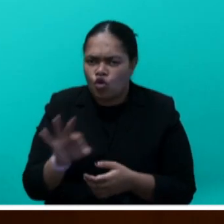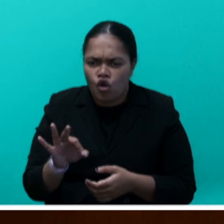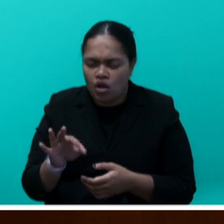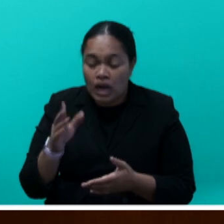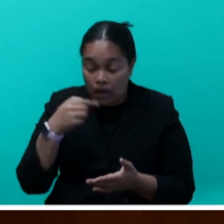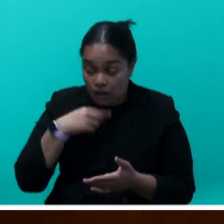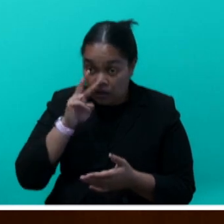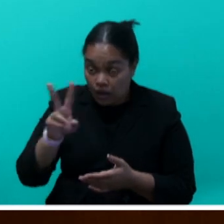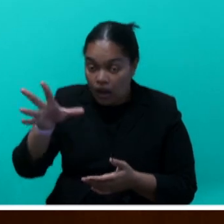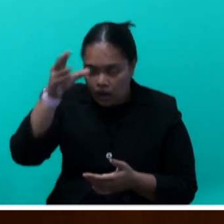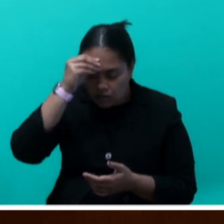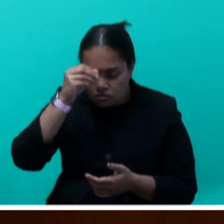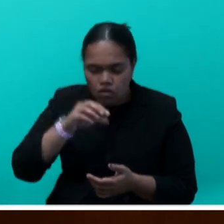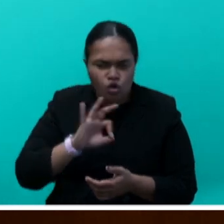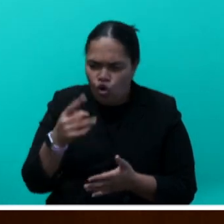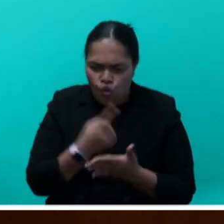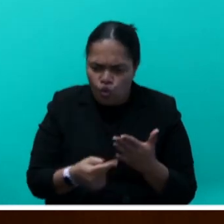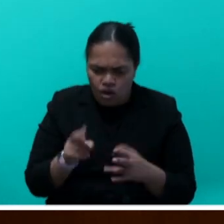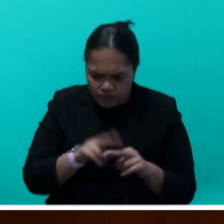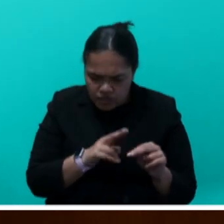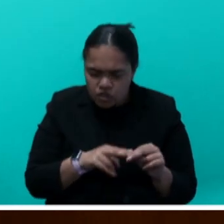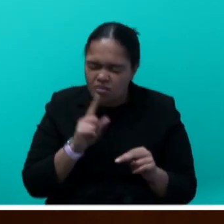Fiji, but for the rest of the world. I've been